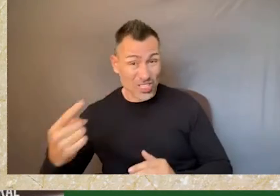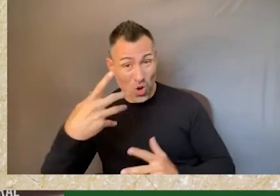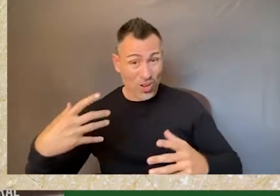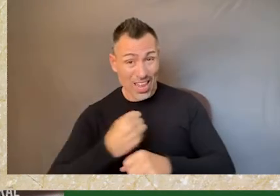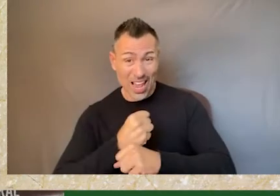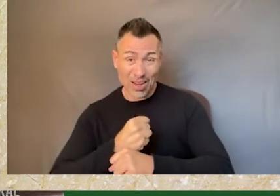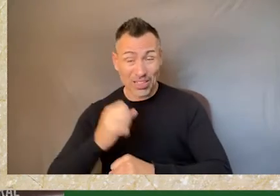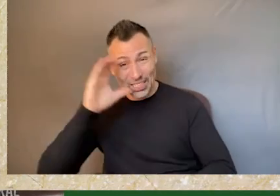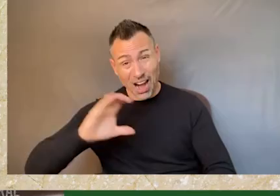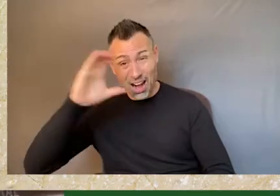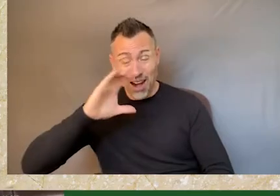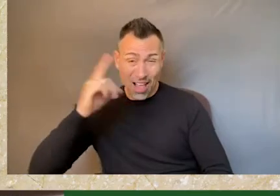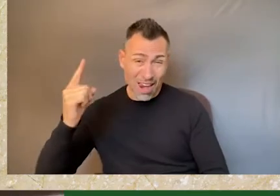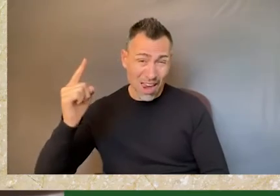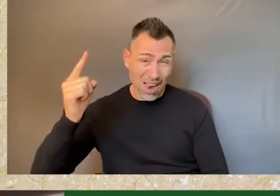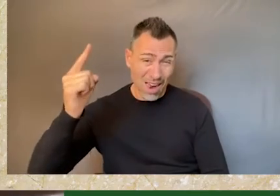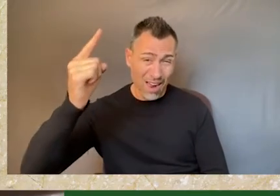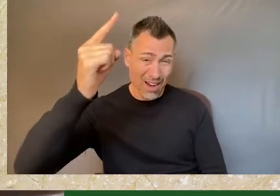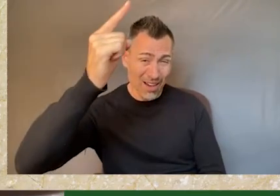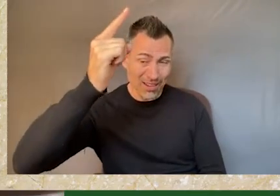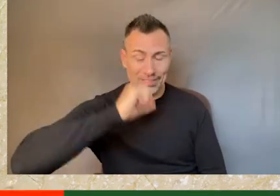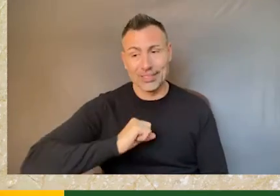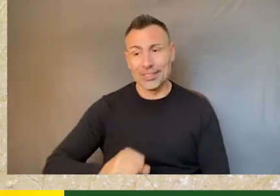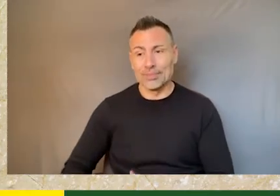Crest! Bagel Crest!